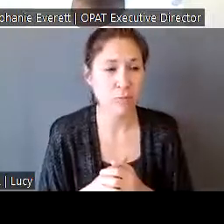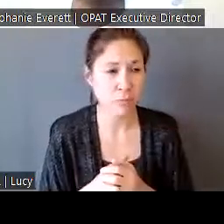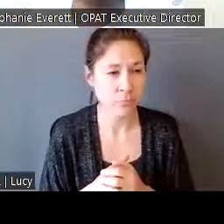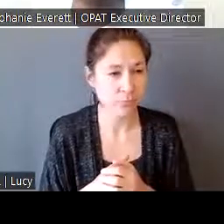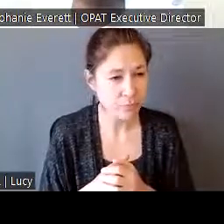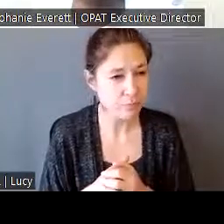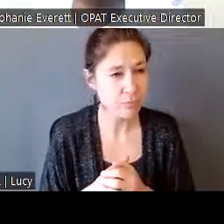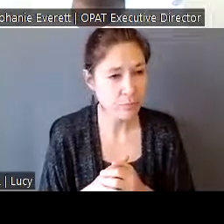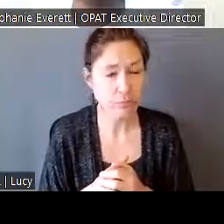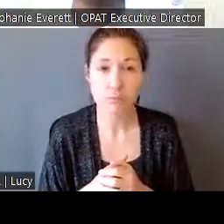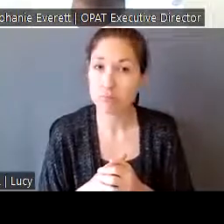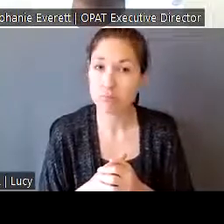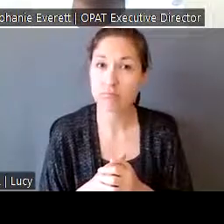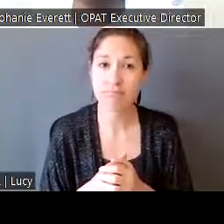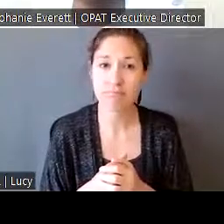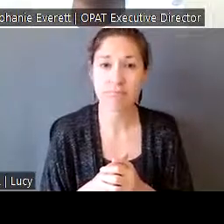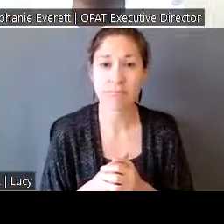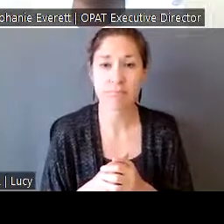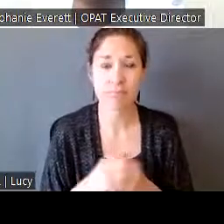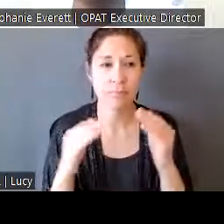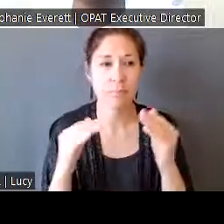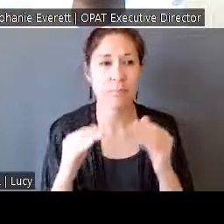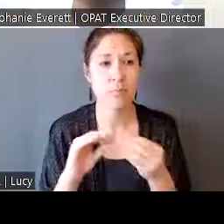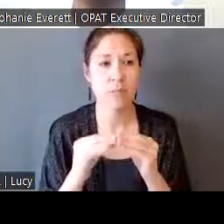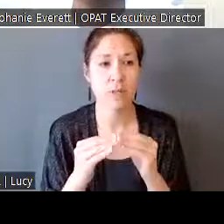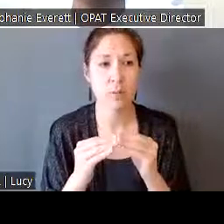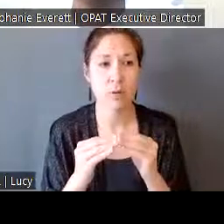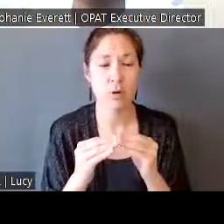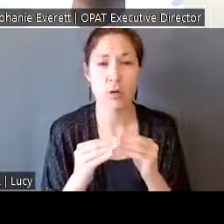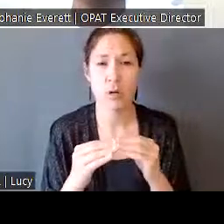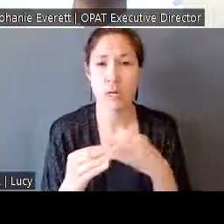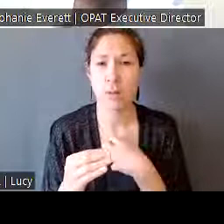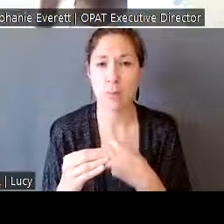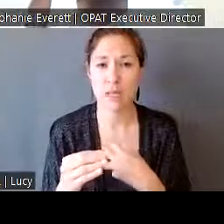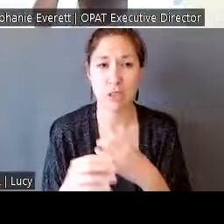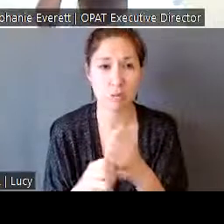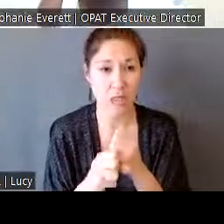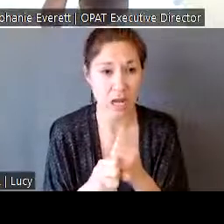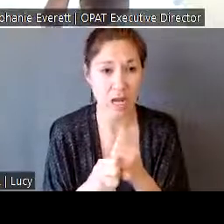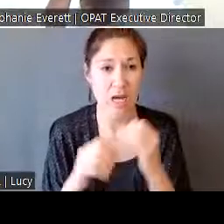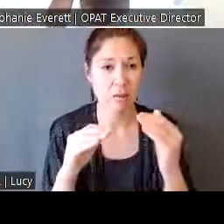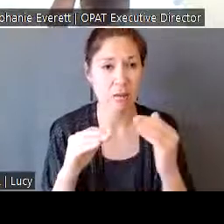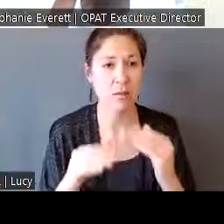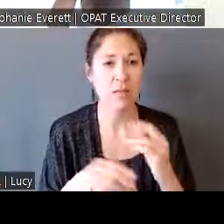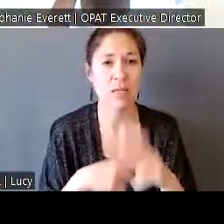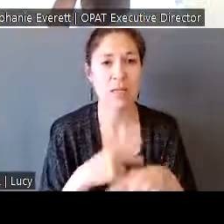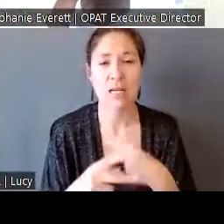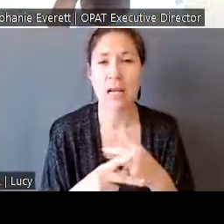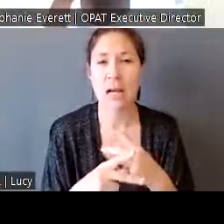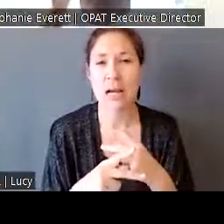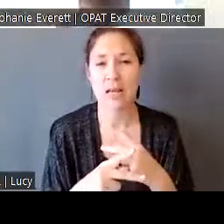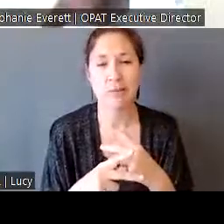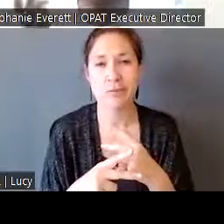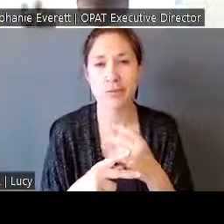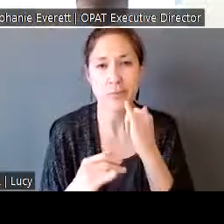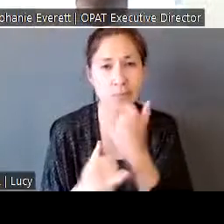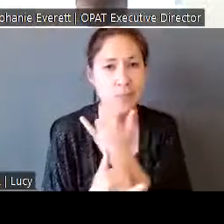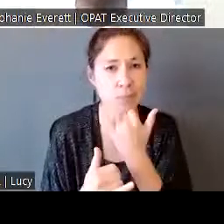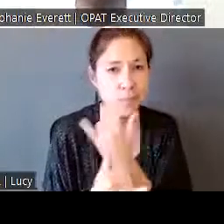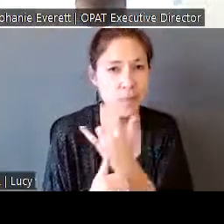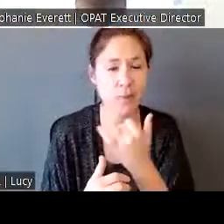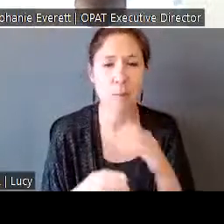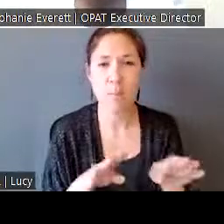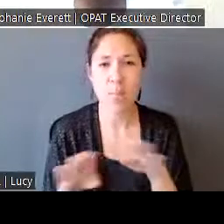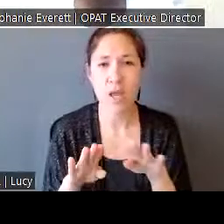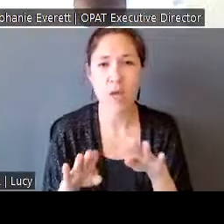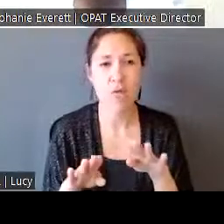And so the number of complaints received, the type of misconduct alleged, and the investigatory type